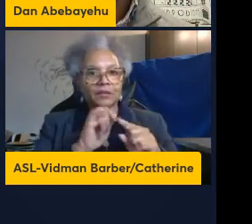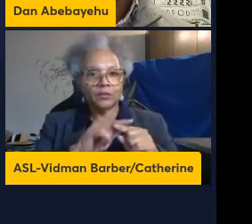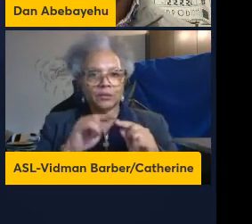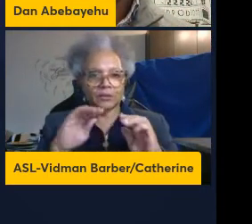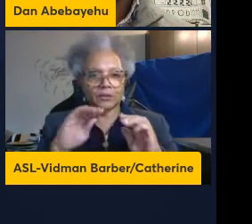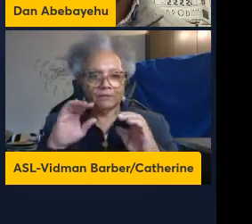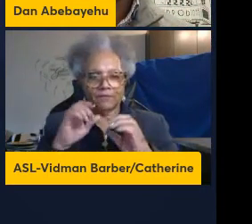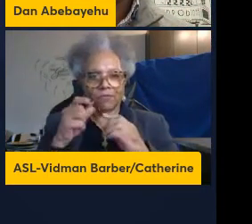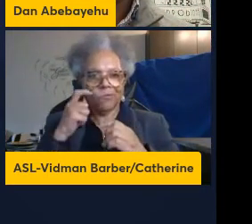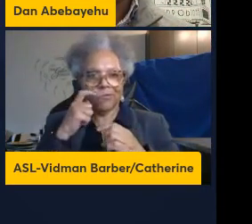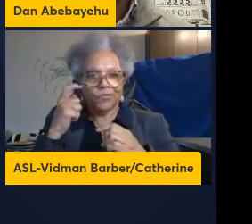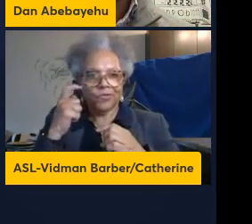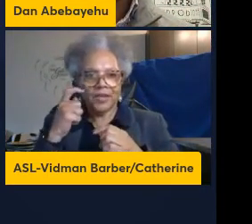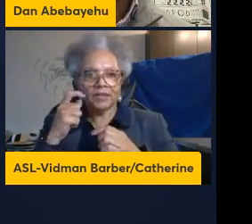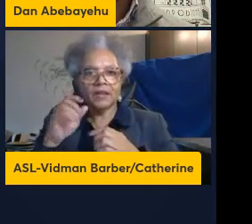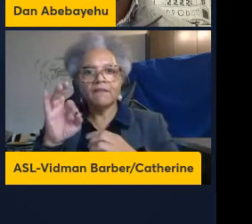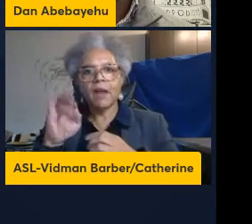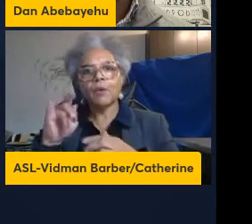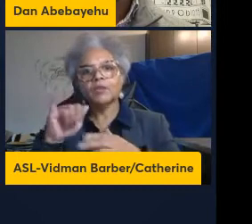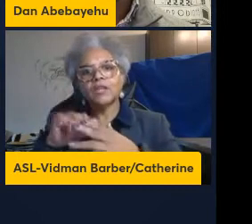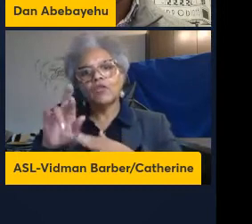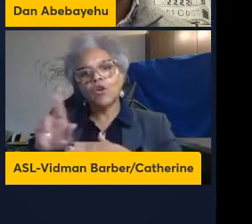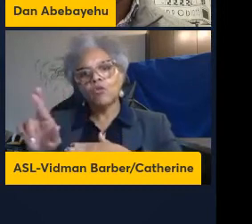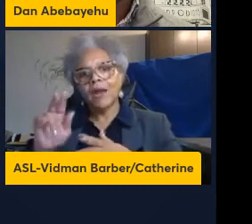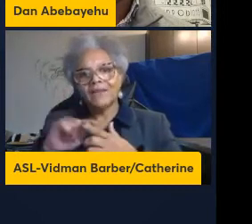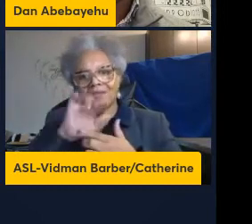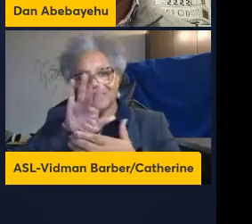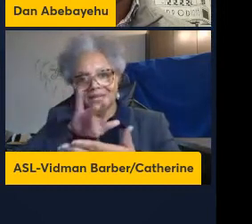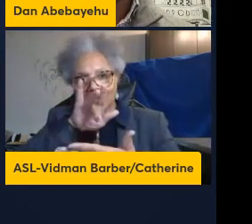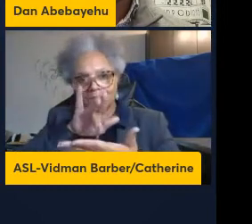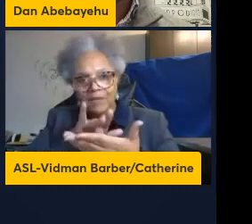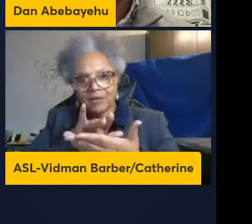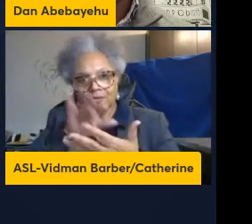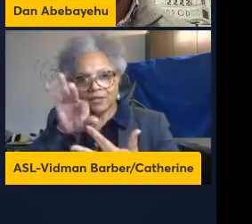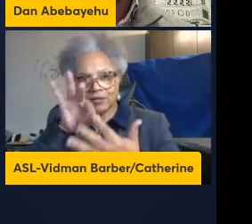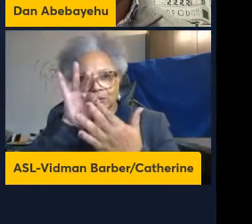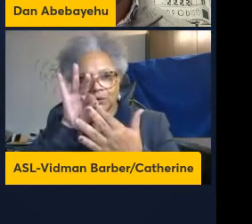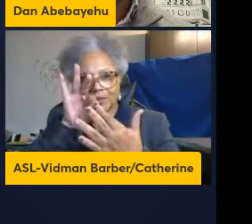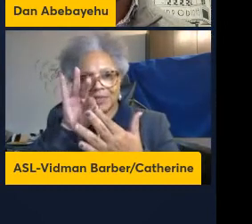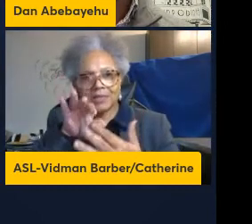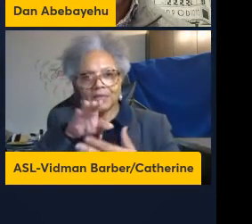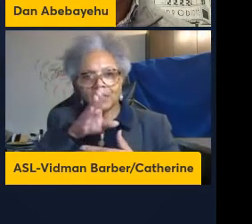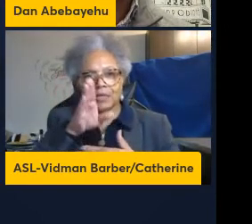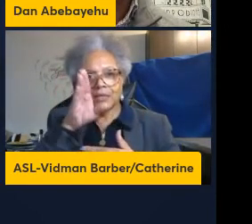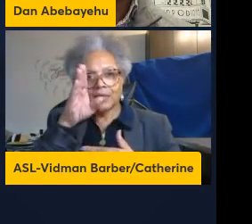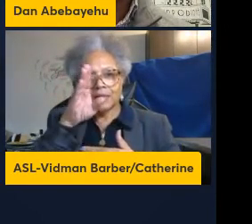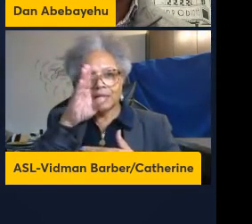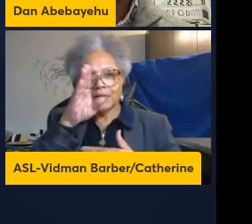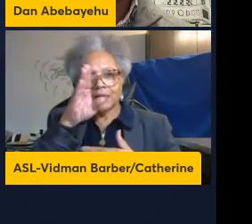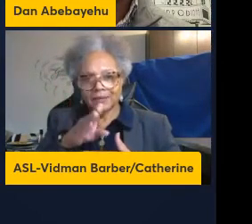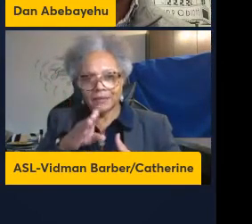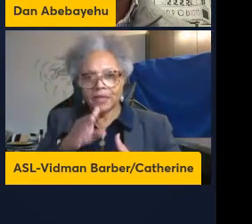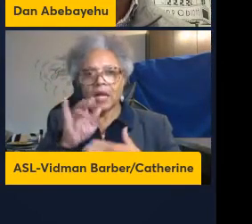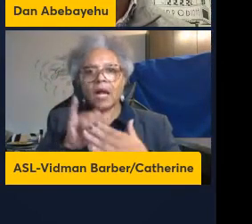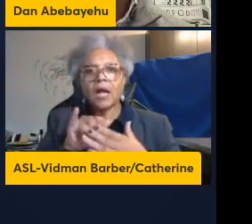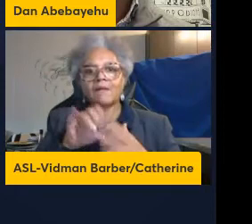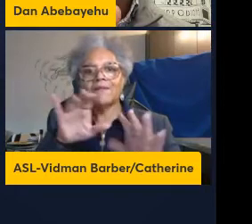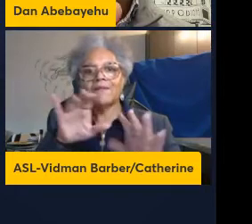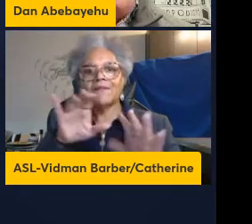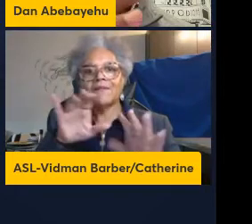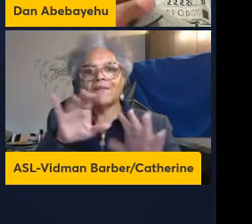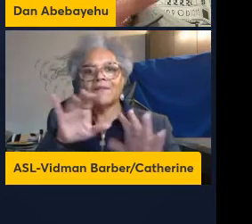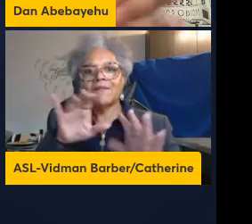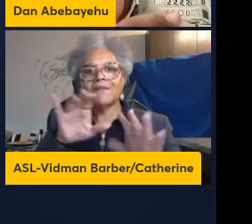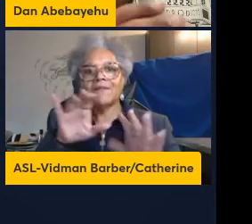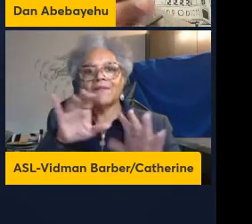right. And in the middle, there's this unique, rather unique sites of active fibrosis And what's interesting is